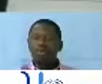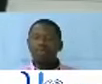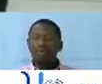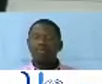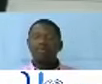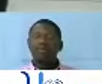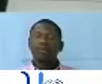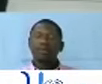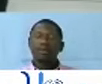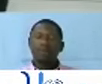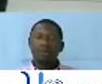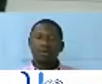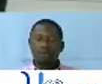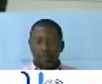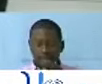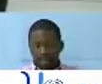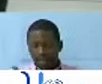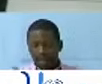And then